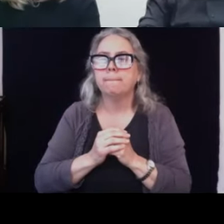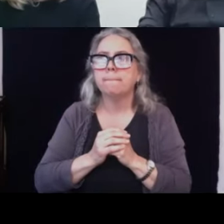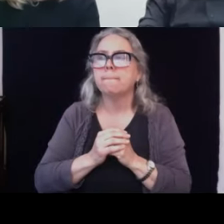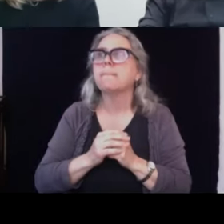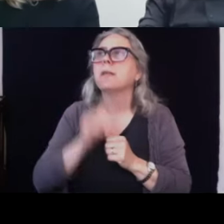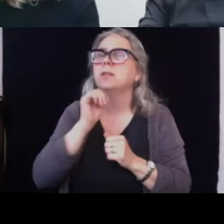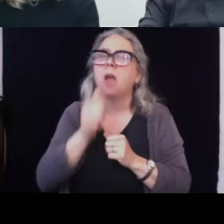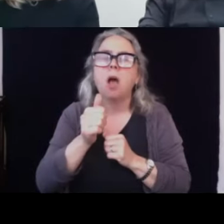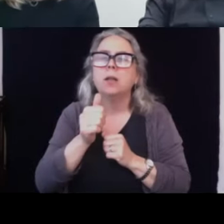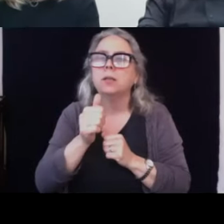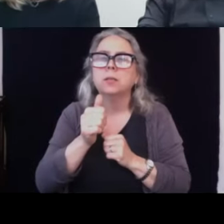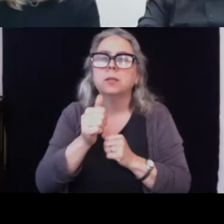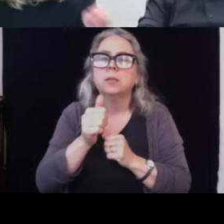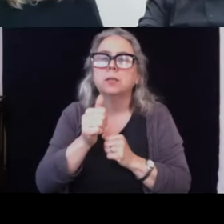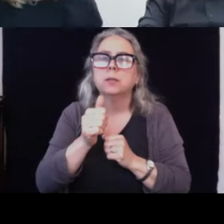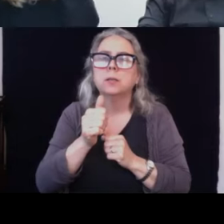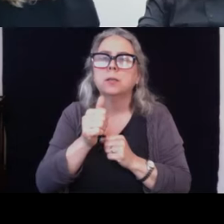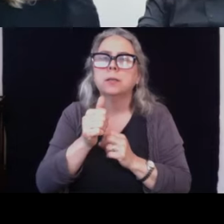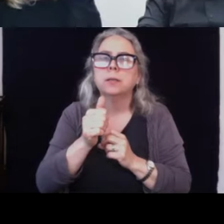not,